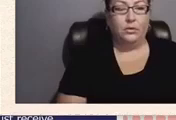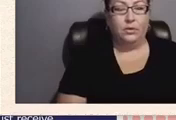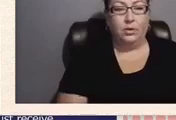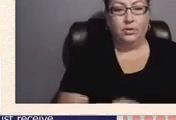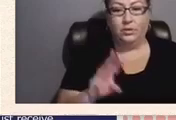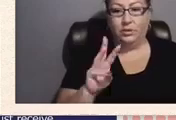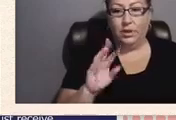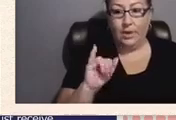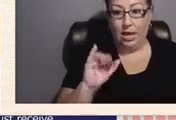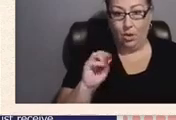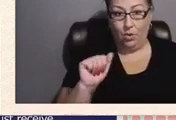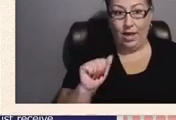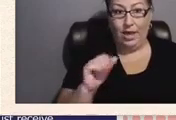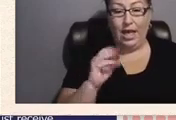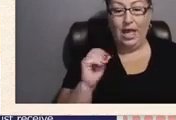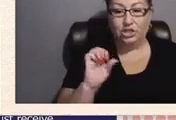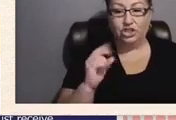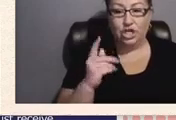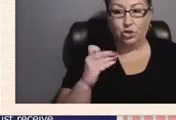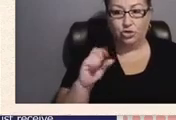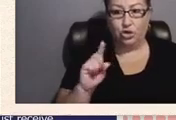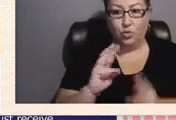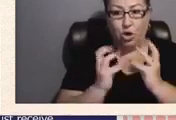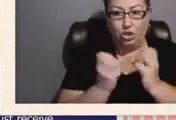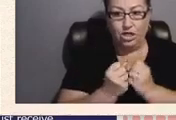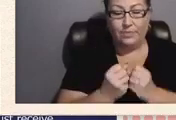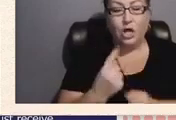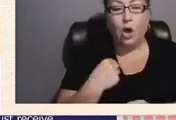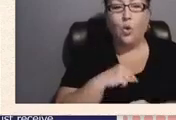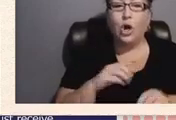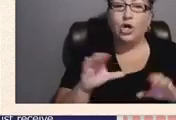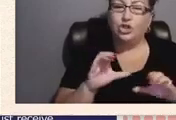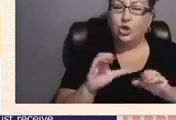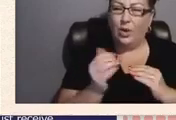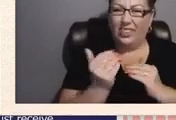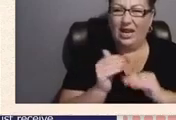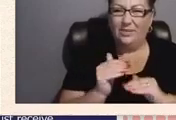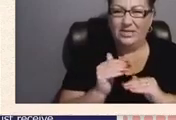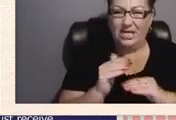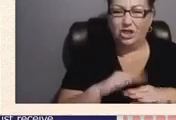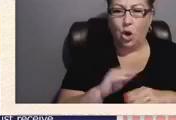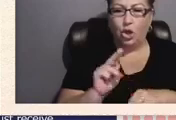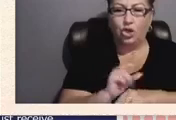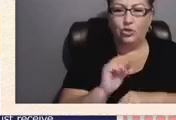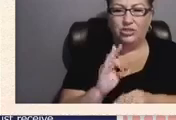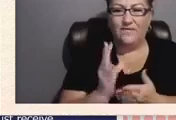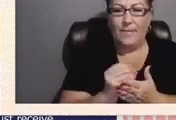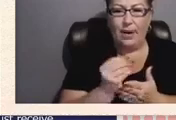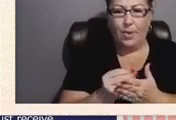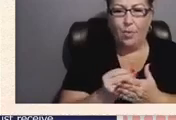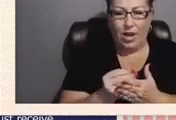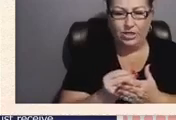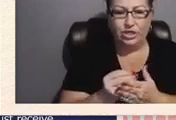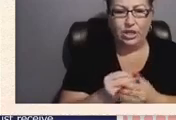WIOA and sheltered workshops. So we're doing the limitations on use of minimum wage. So before working at a